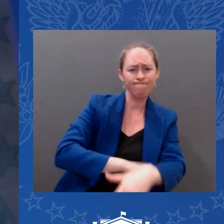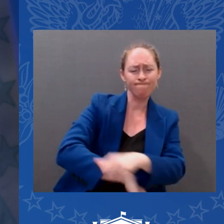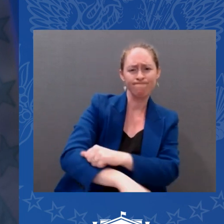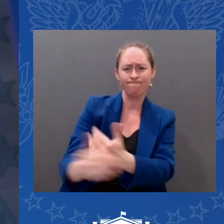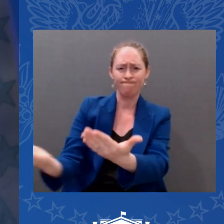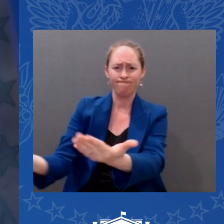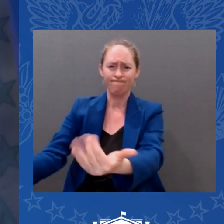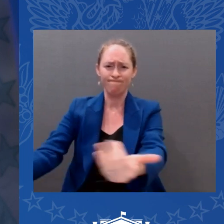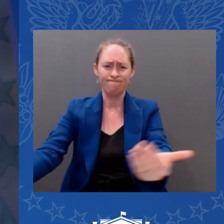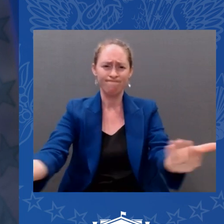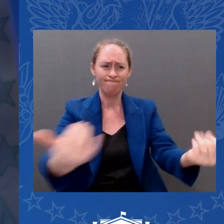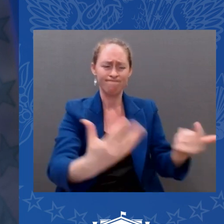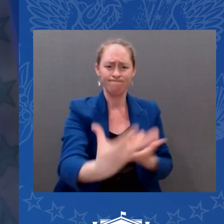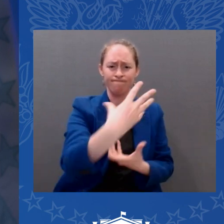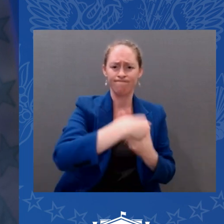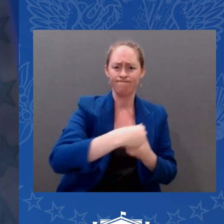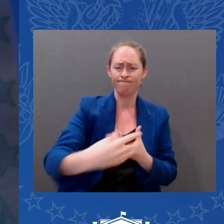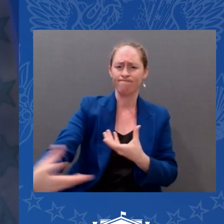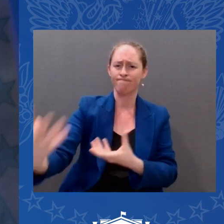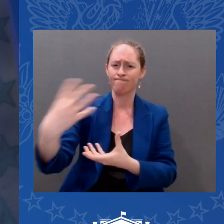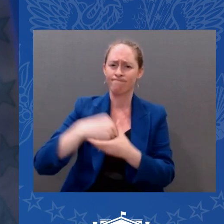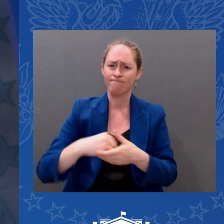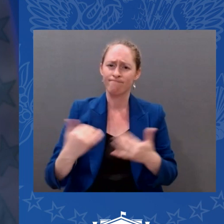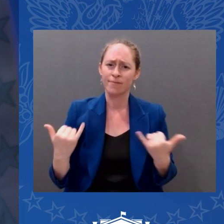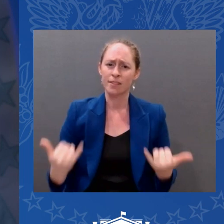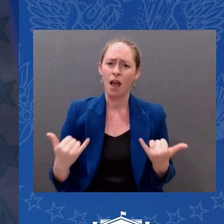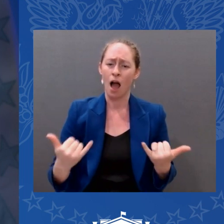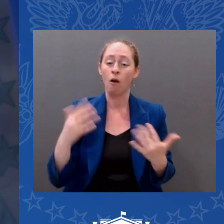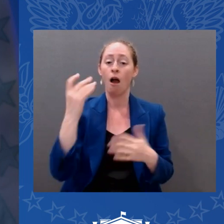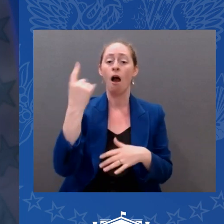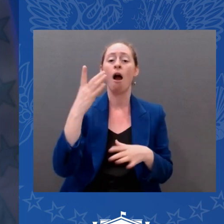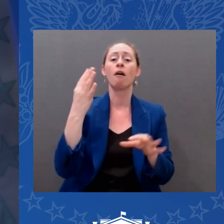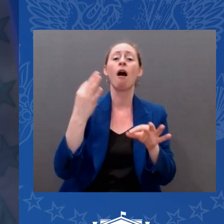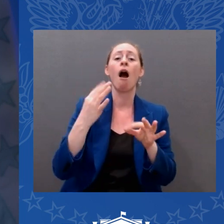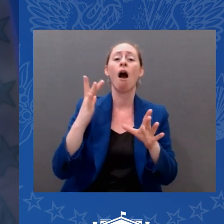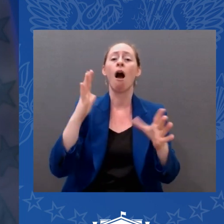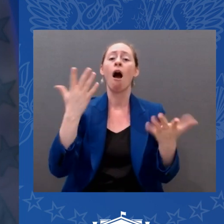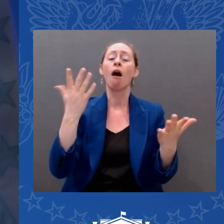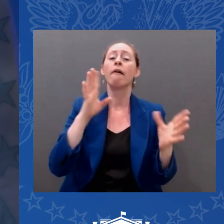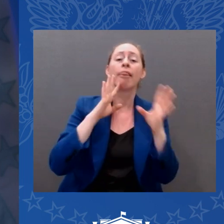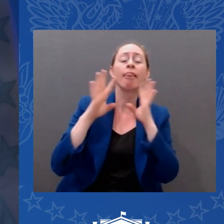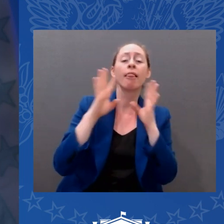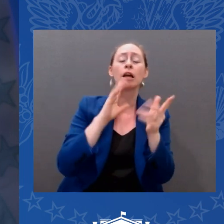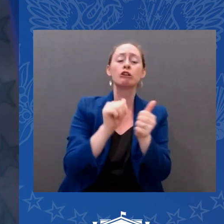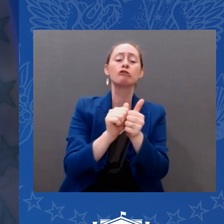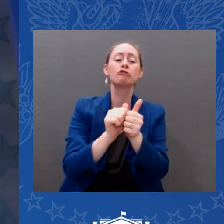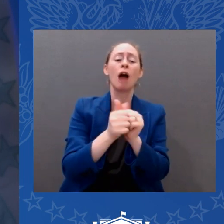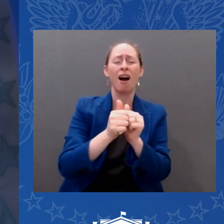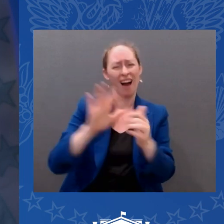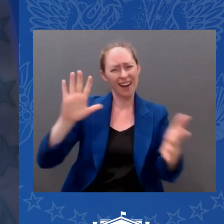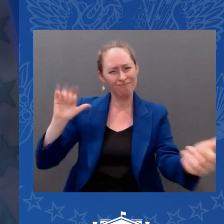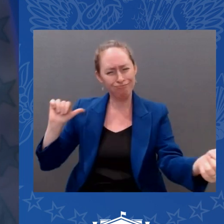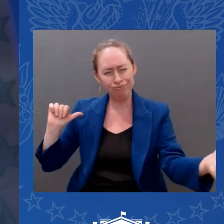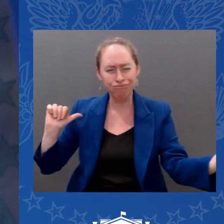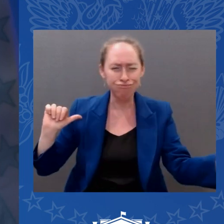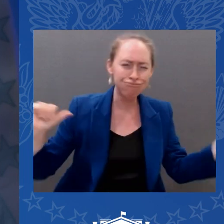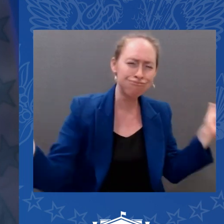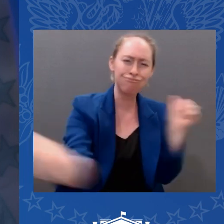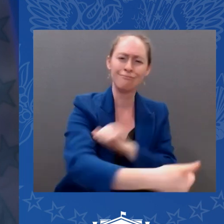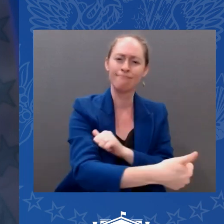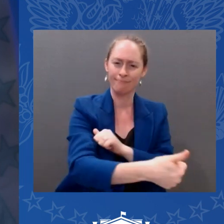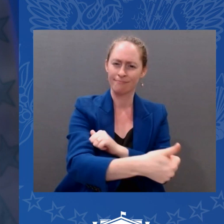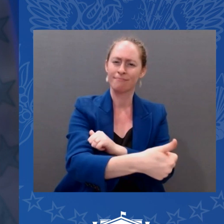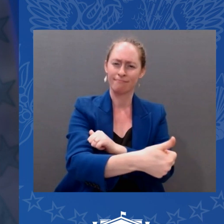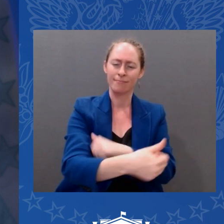of our countries has a significant role to play in the development issues that must be addressed in the months and years